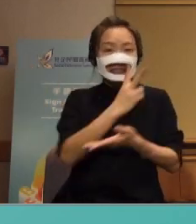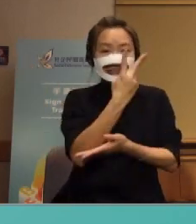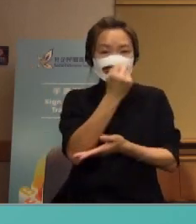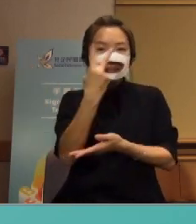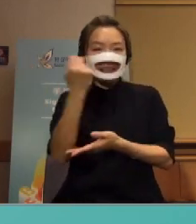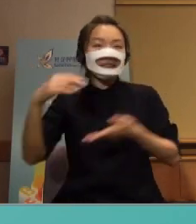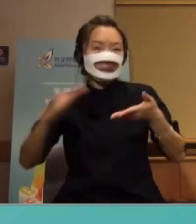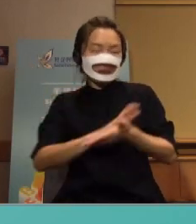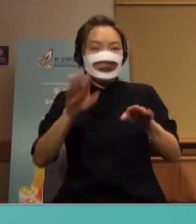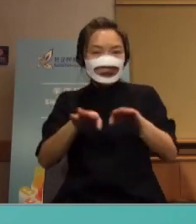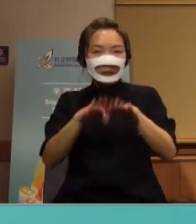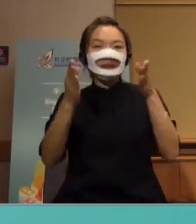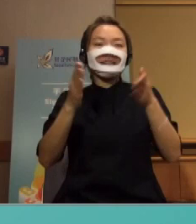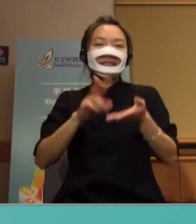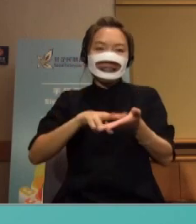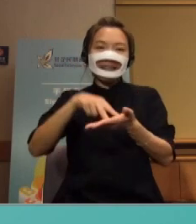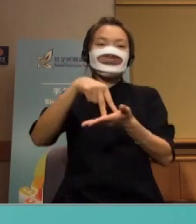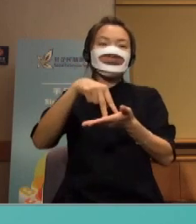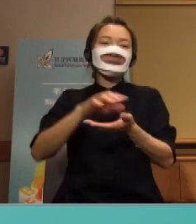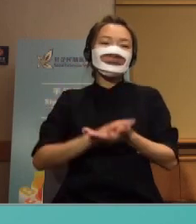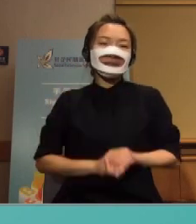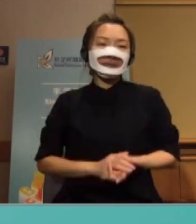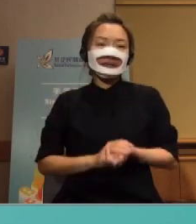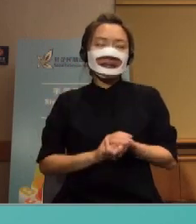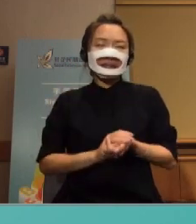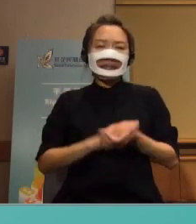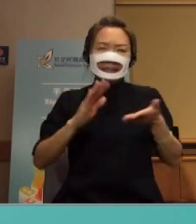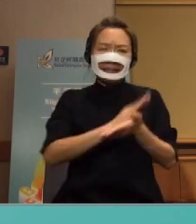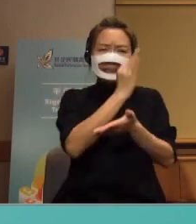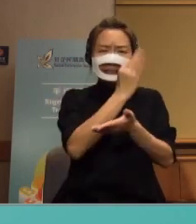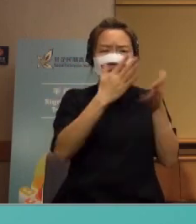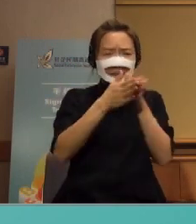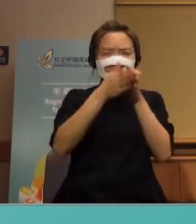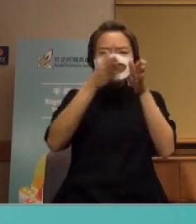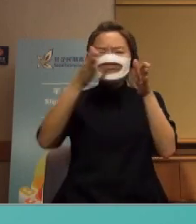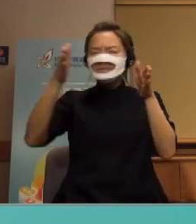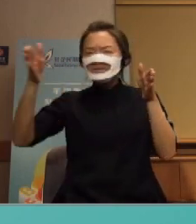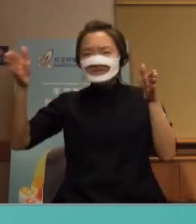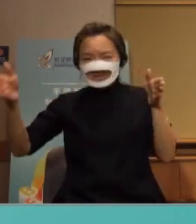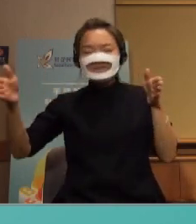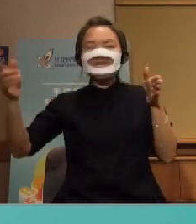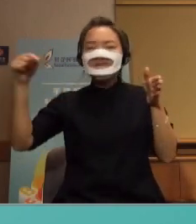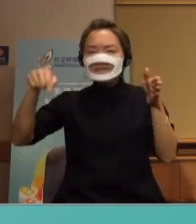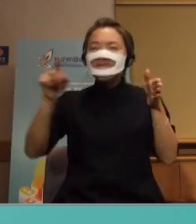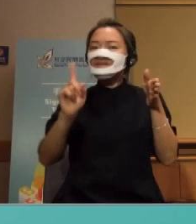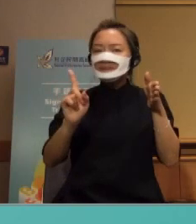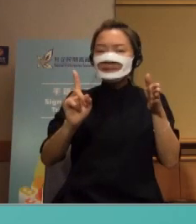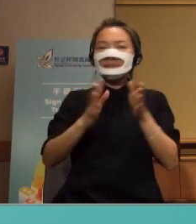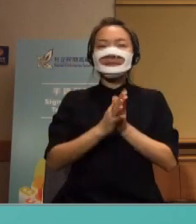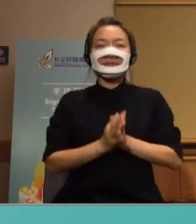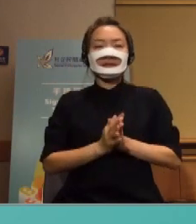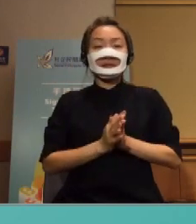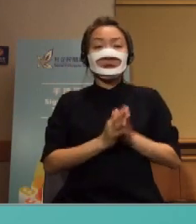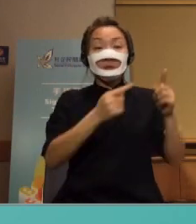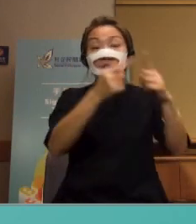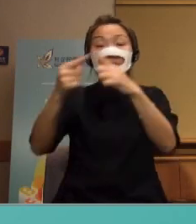the emergence of NFTs as an industry. We've seen the emergence of climate awareness and institutional finance for green finance.